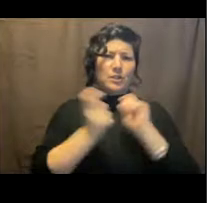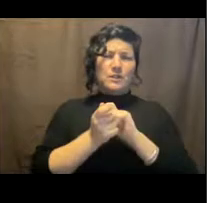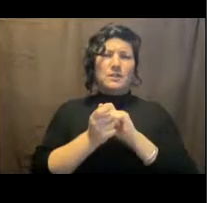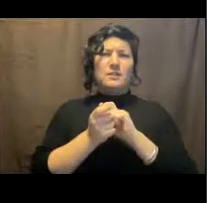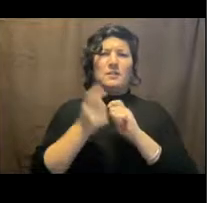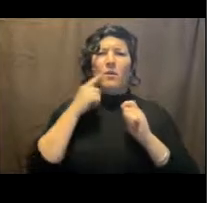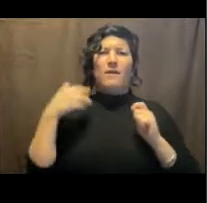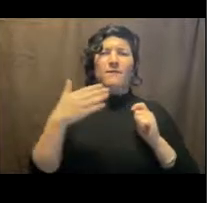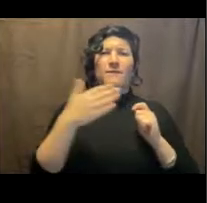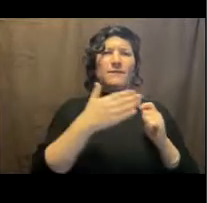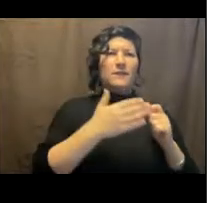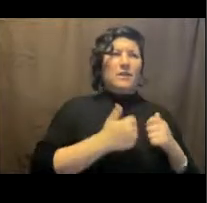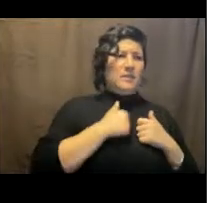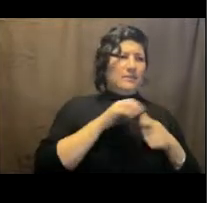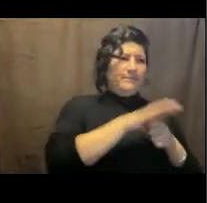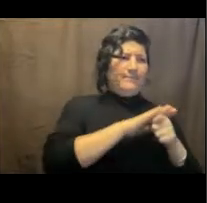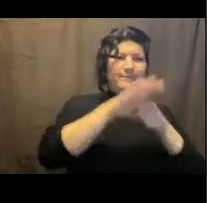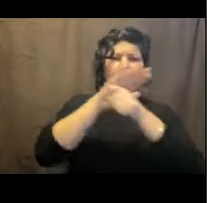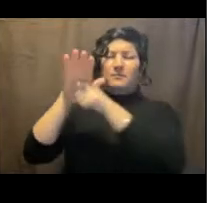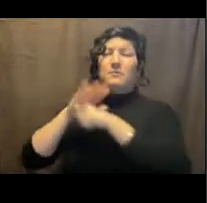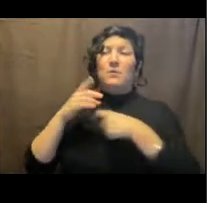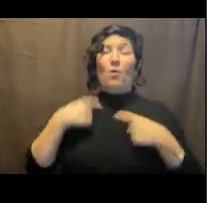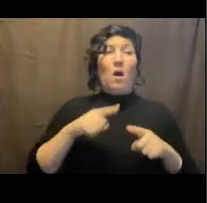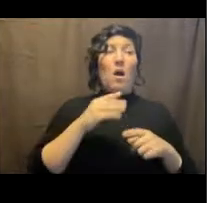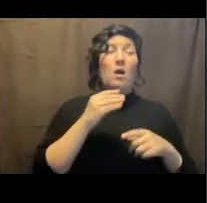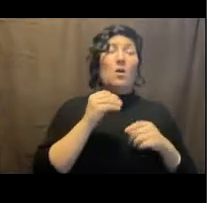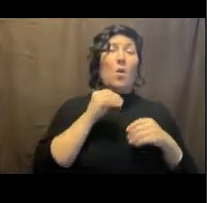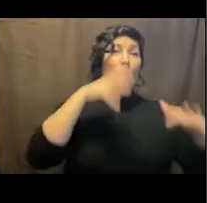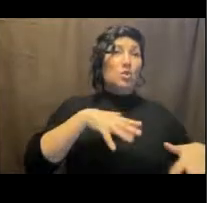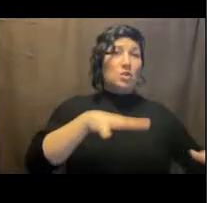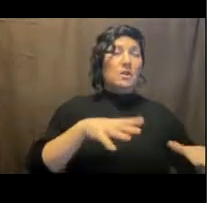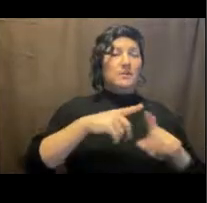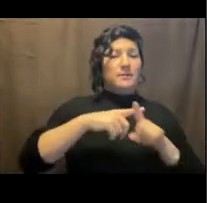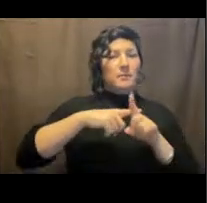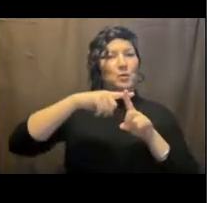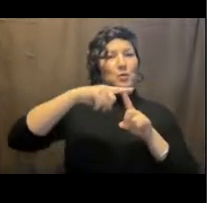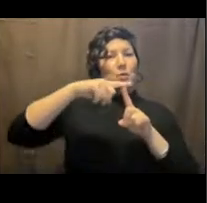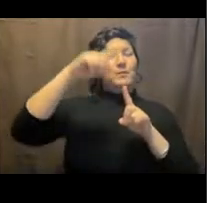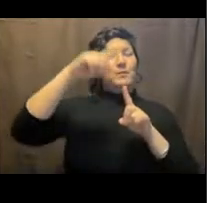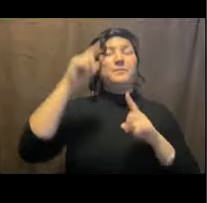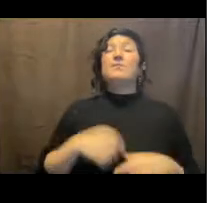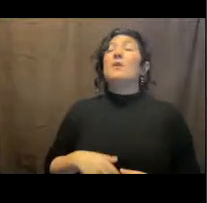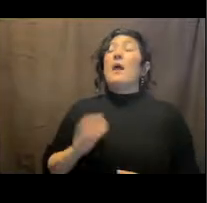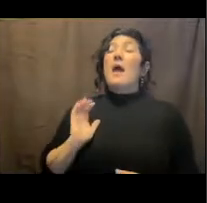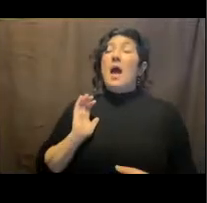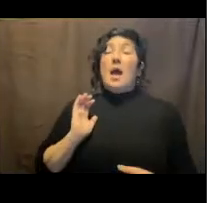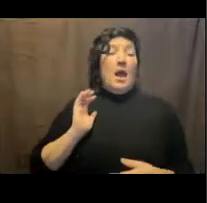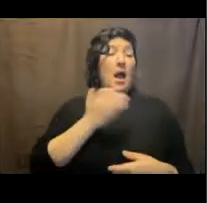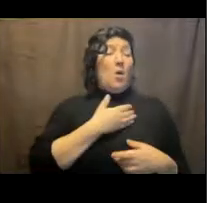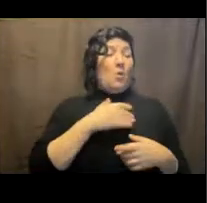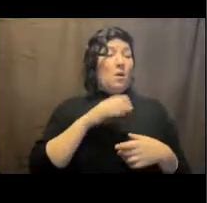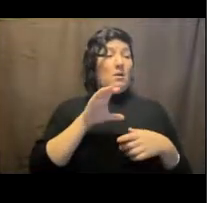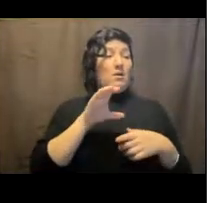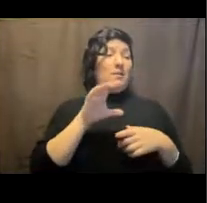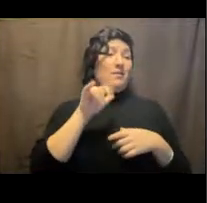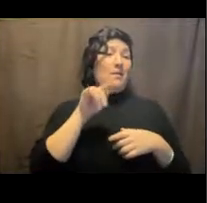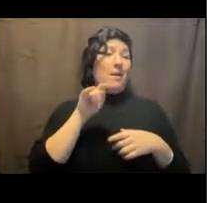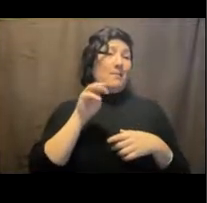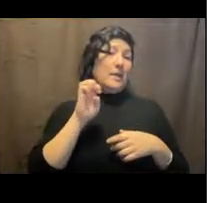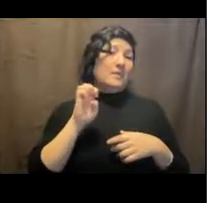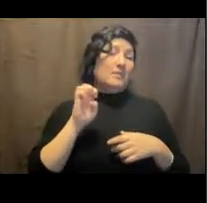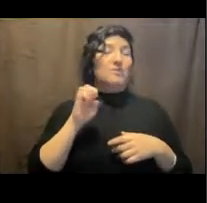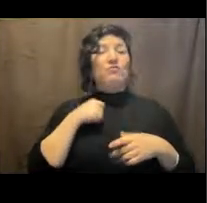the ocean continues to warm? So in the climate research world, we use climate models to forecast or project